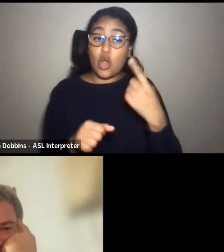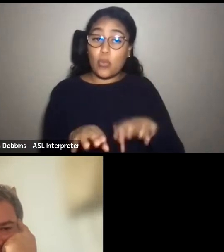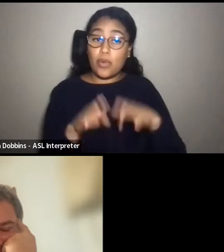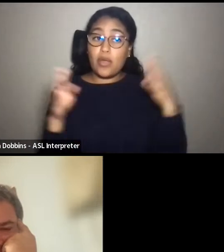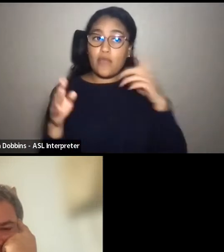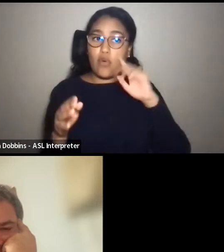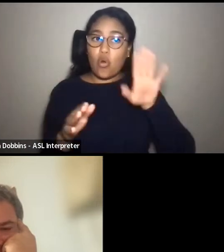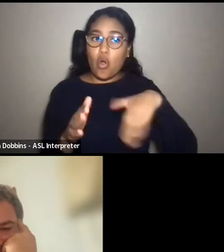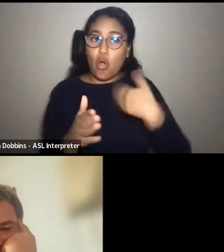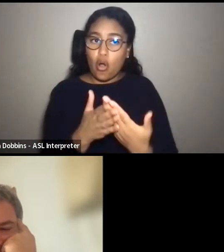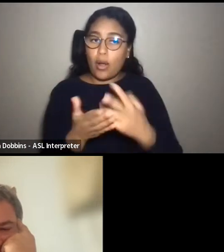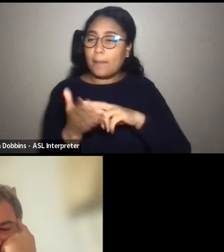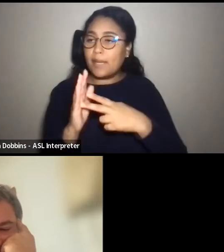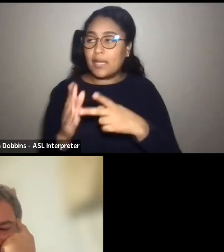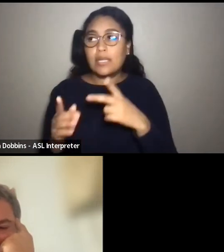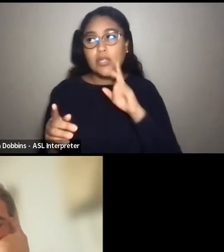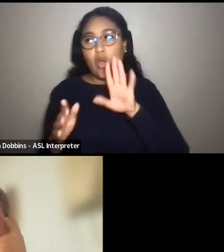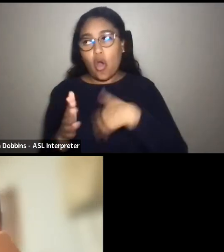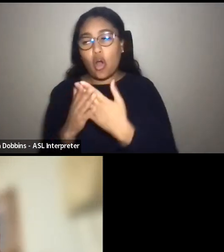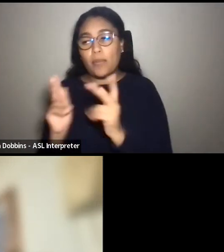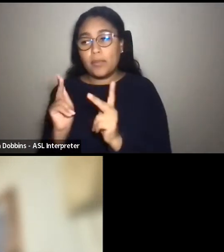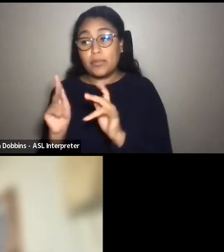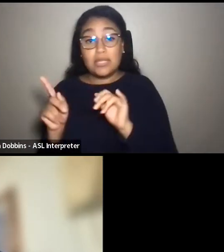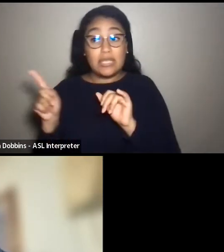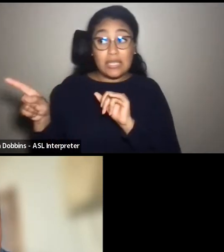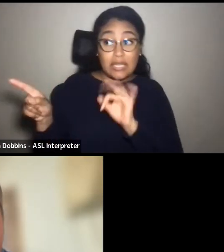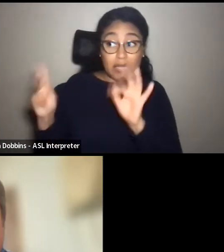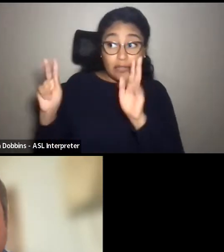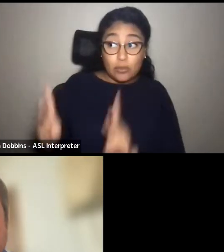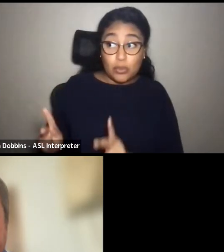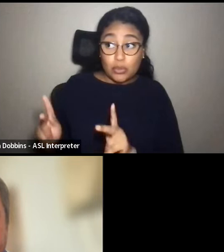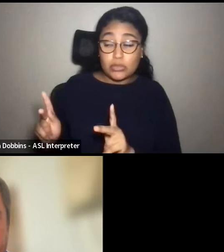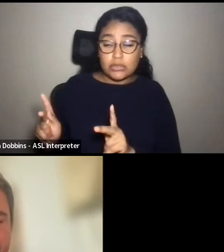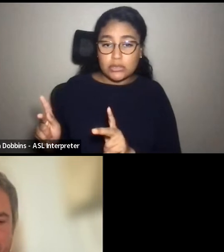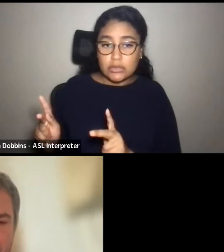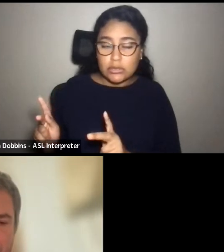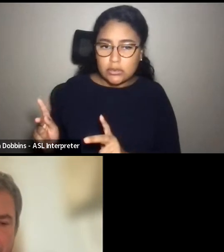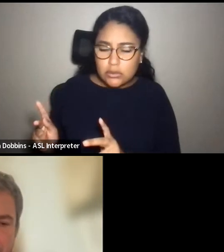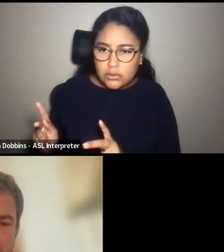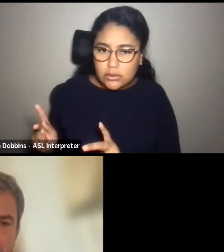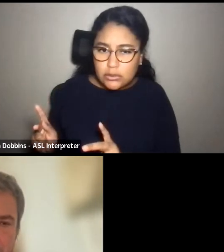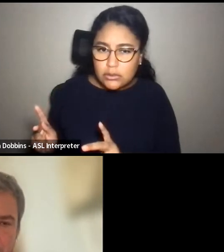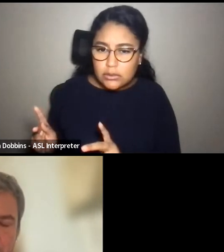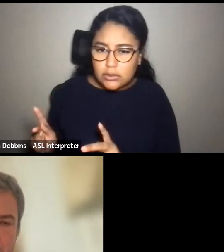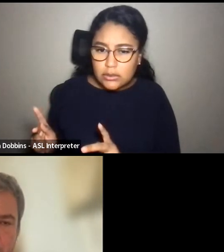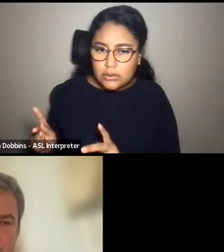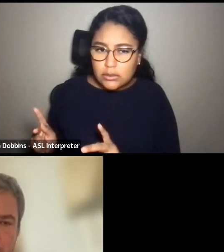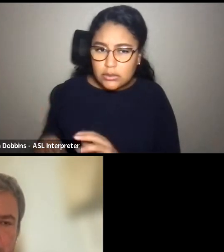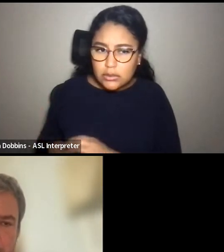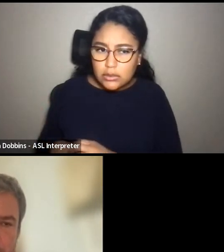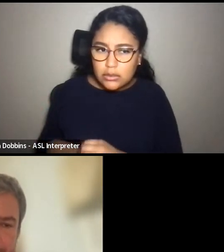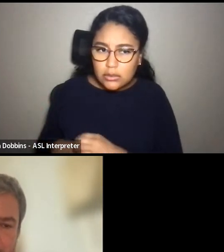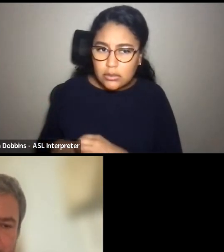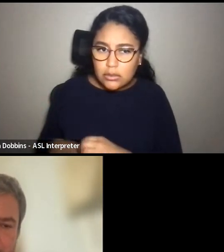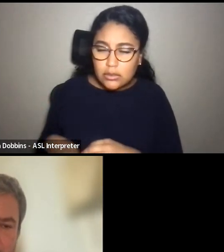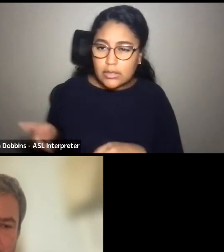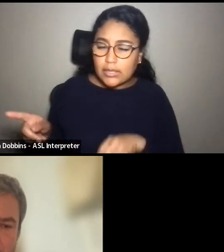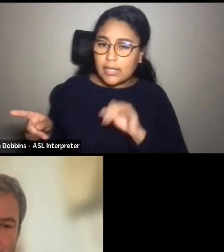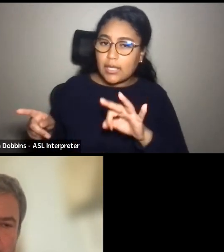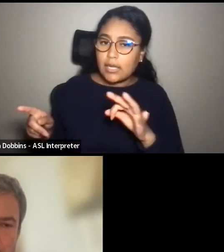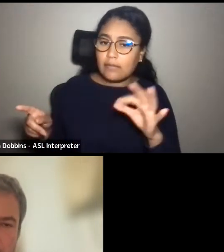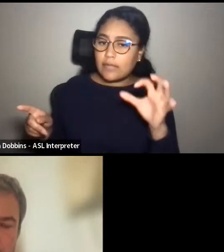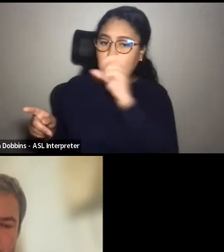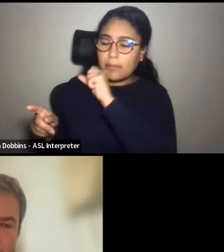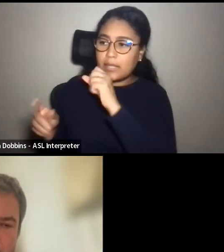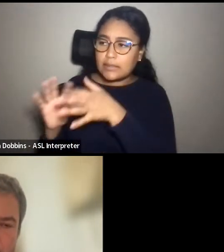open open up. it for Maybe everybody. just a new, as long as the person didn't release a comment. There's not that. Or, you know, if they missed the